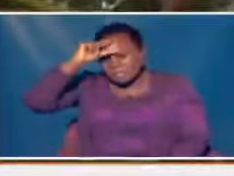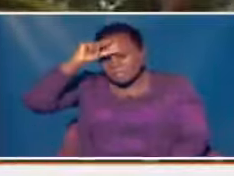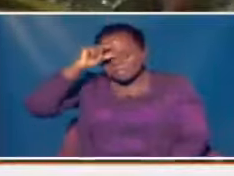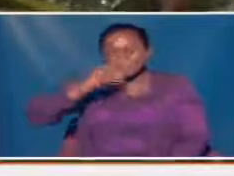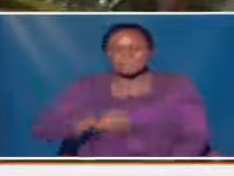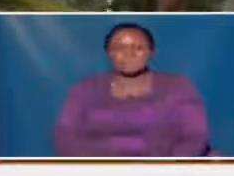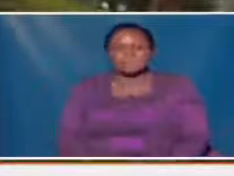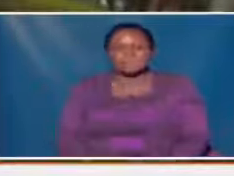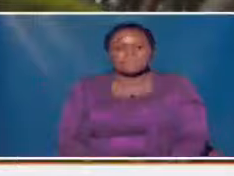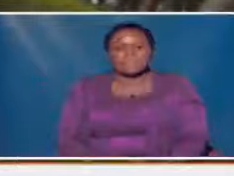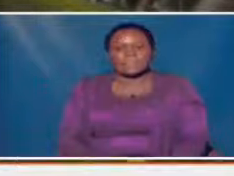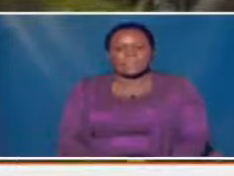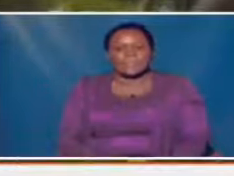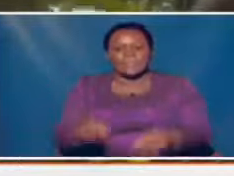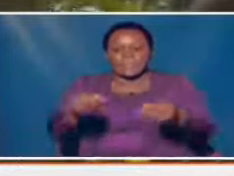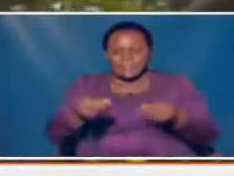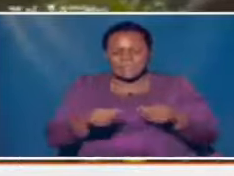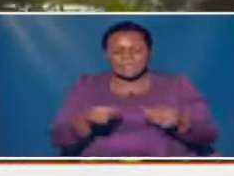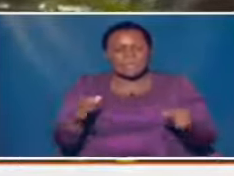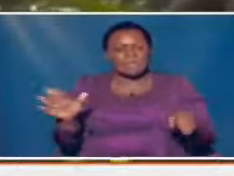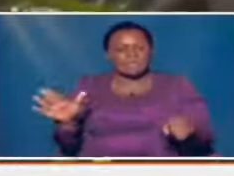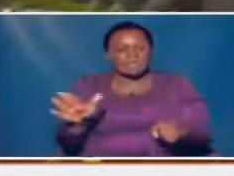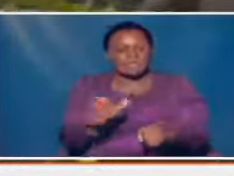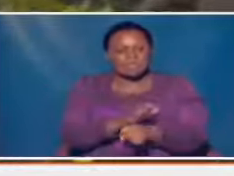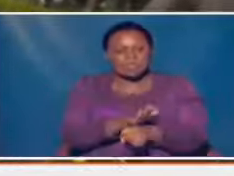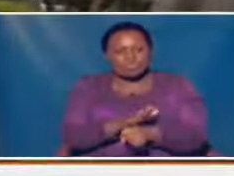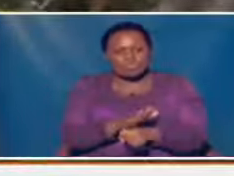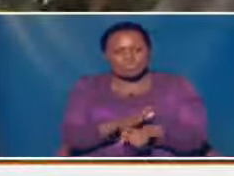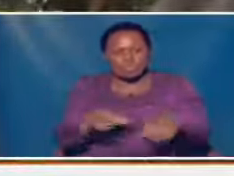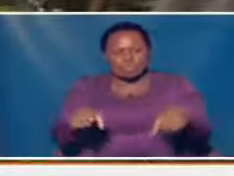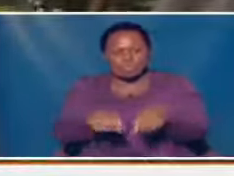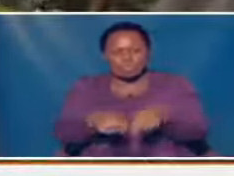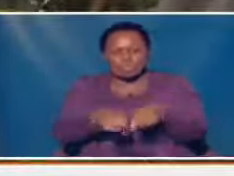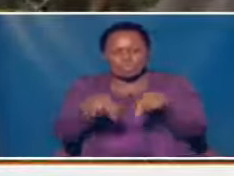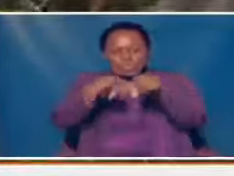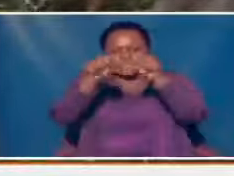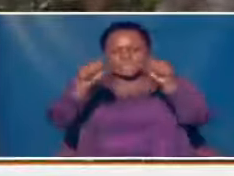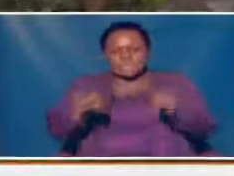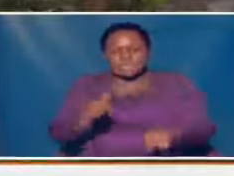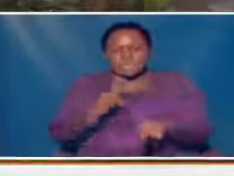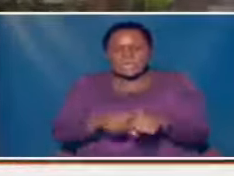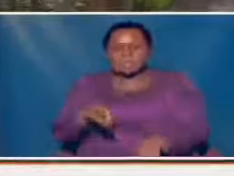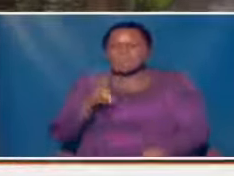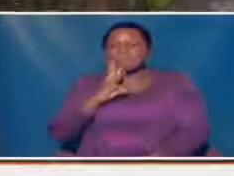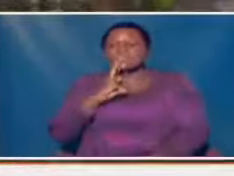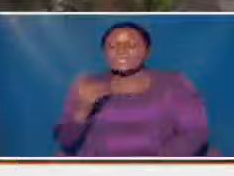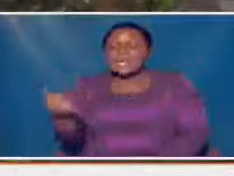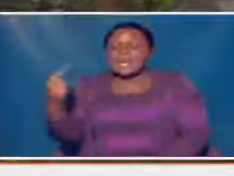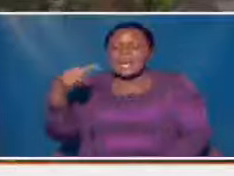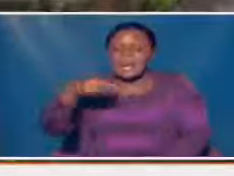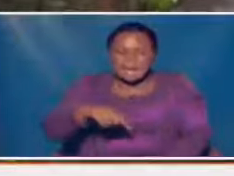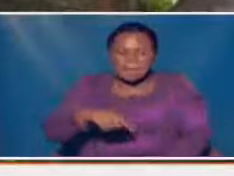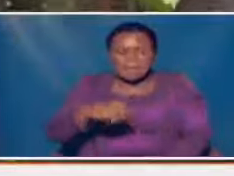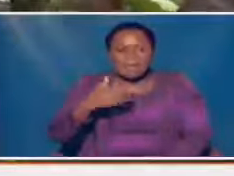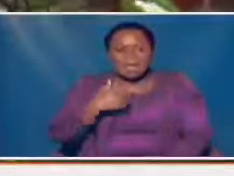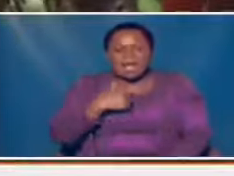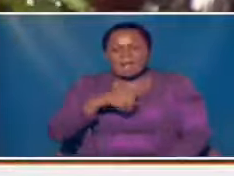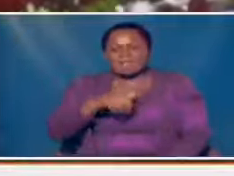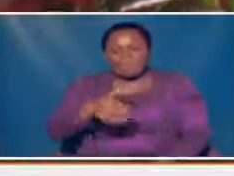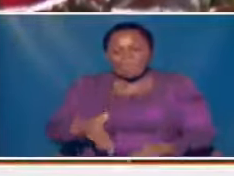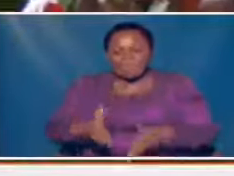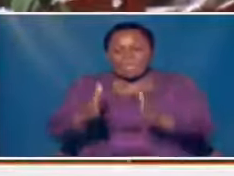requesting that they give us a full drainage system such that when this water comes into the dam, it has an